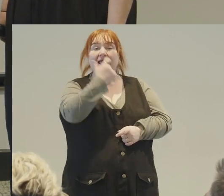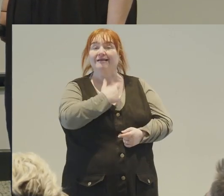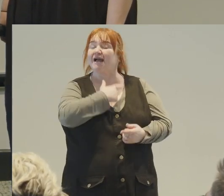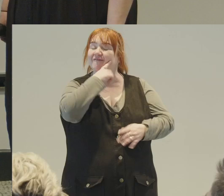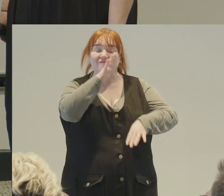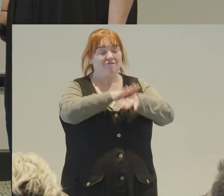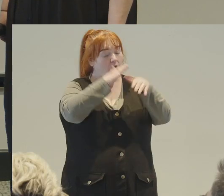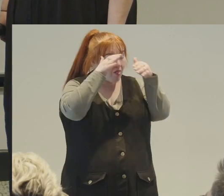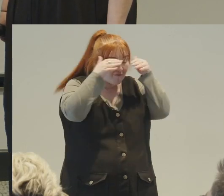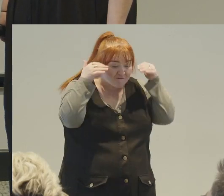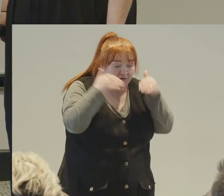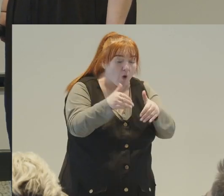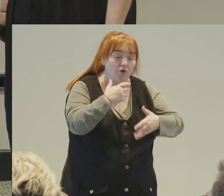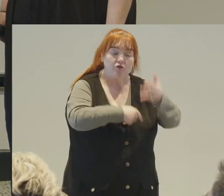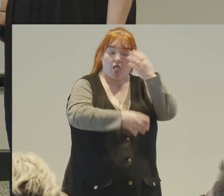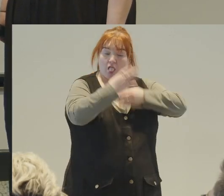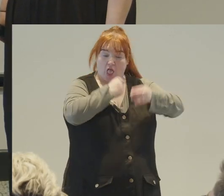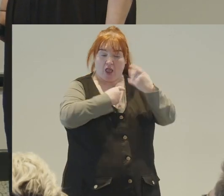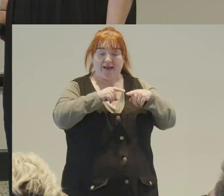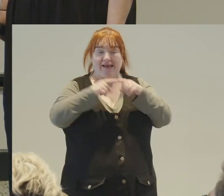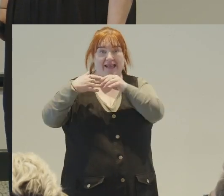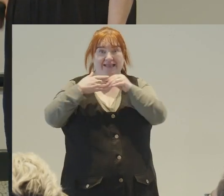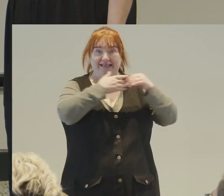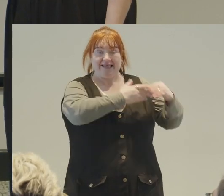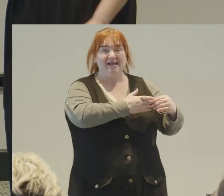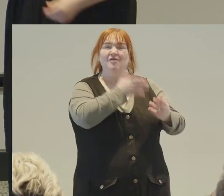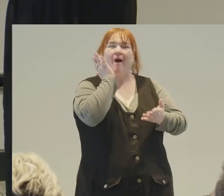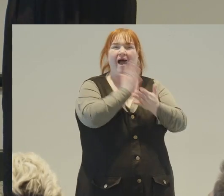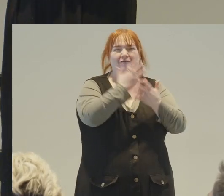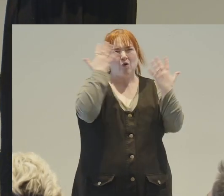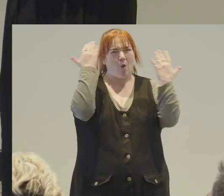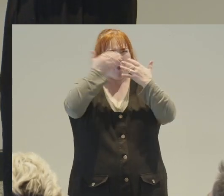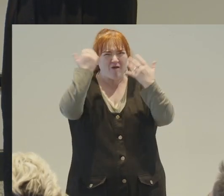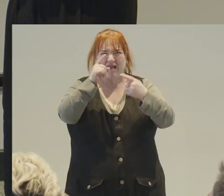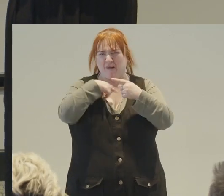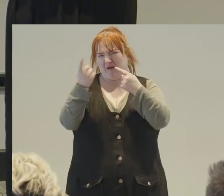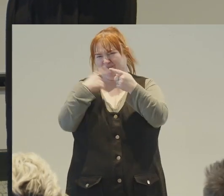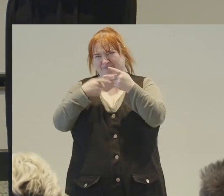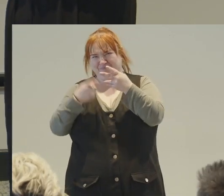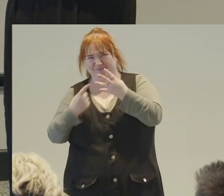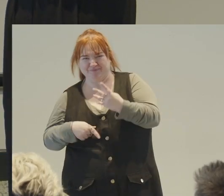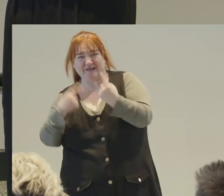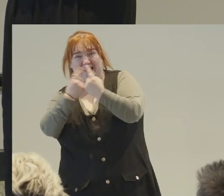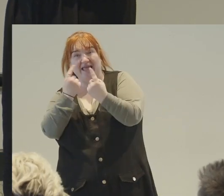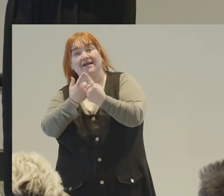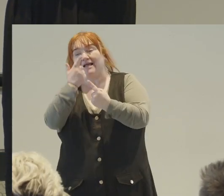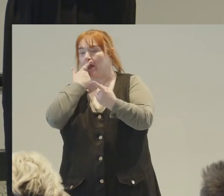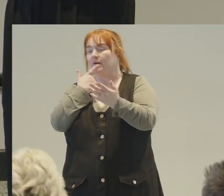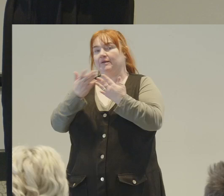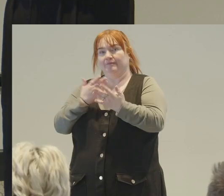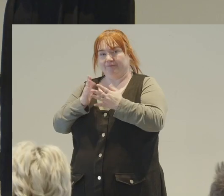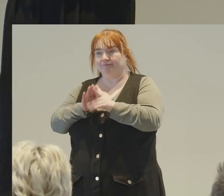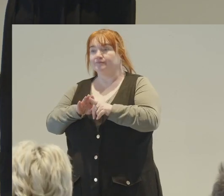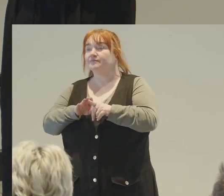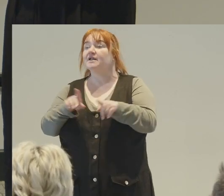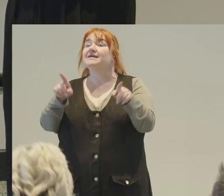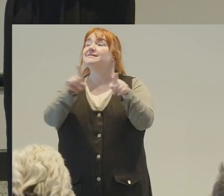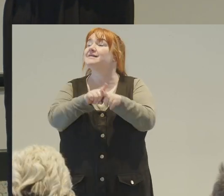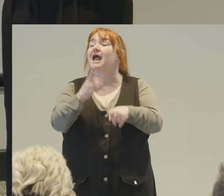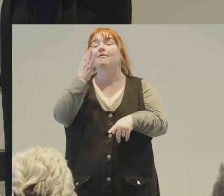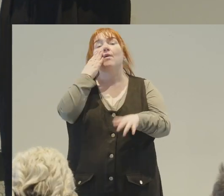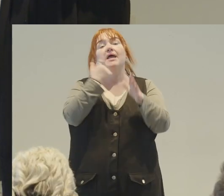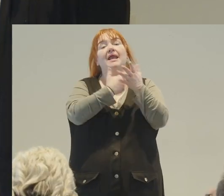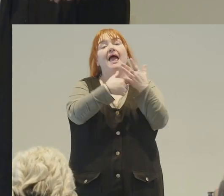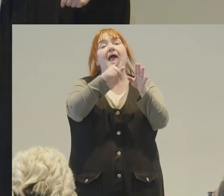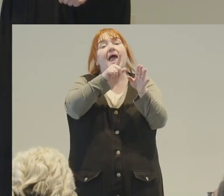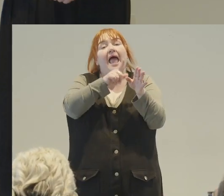leading that they're doing on the programme. And then also when Amy was on her work placement at the Lowry, I could